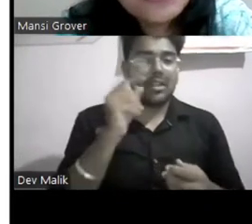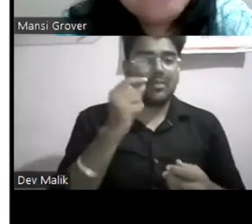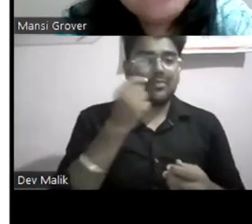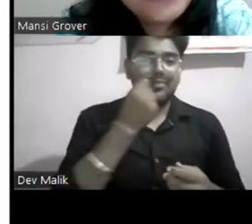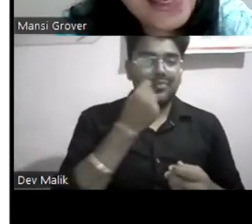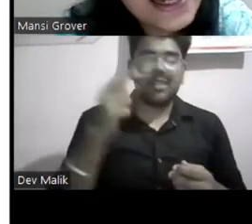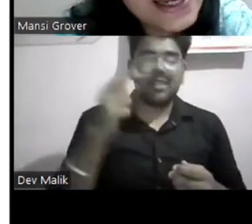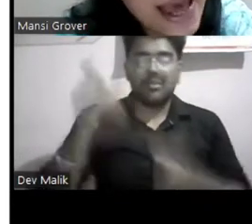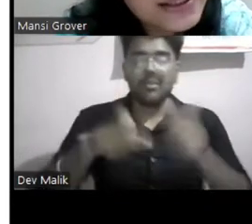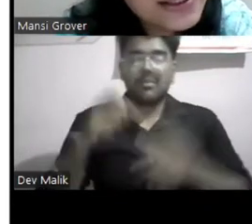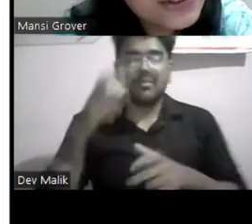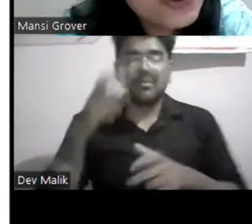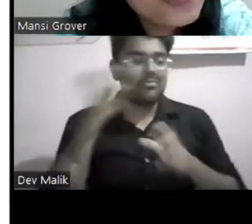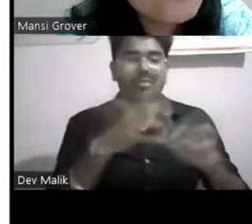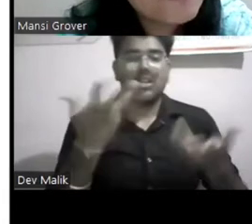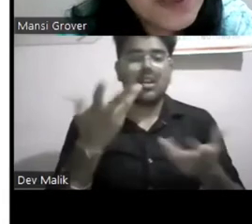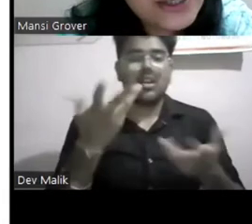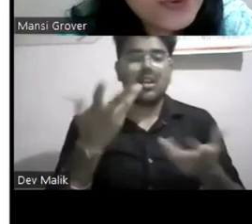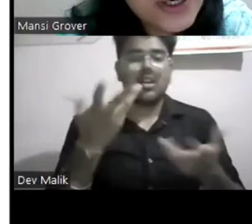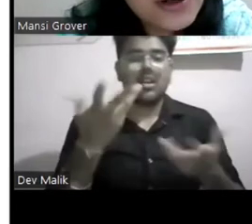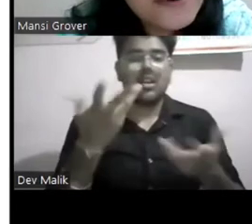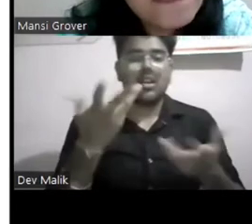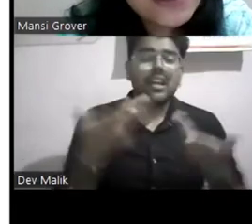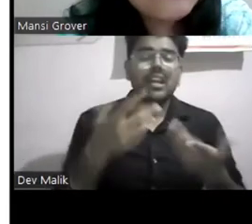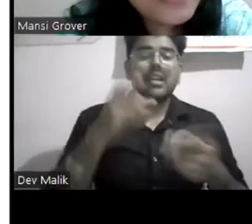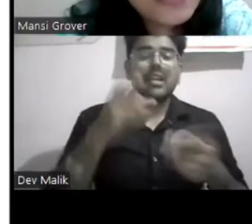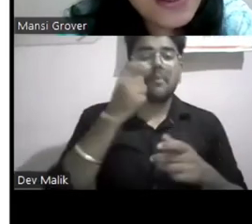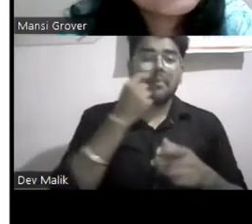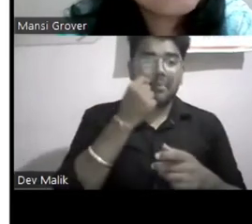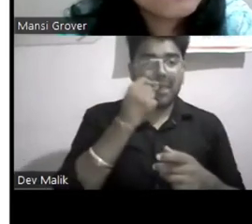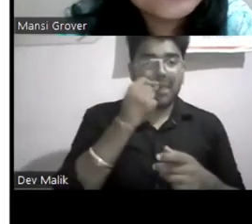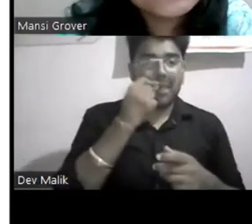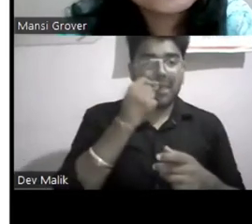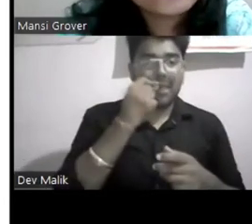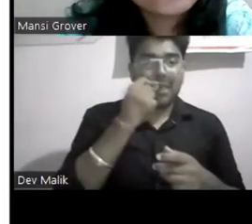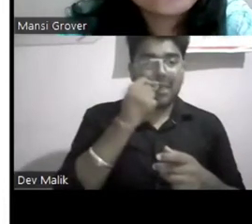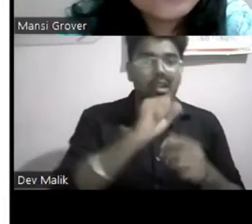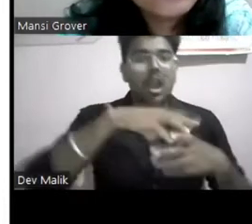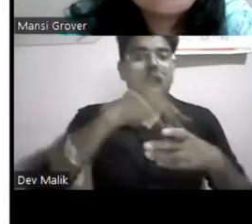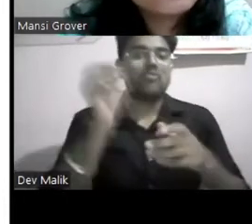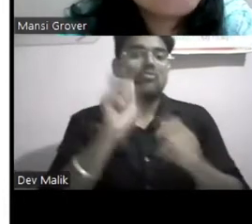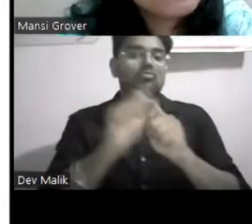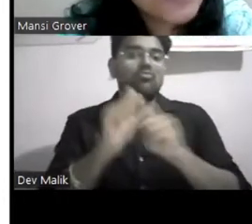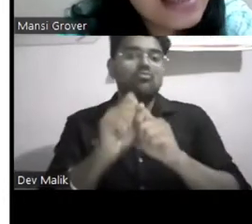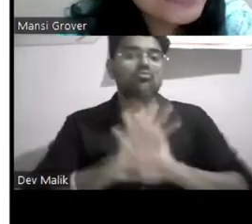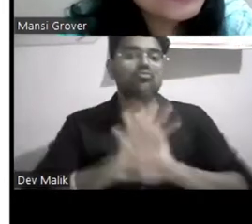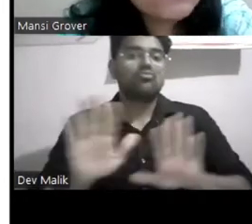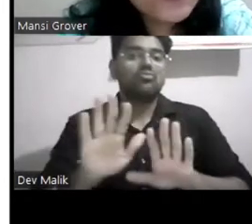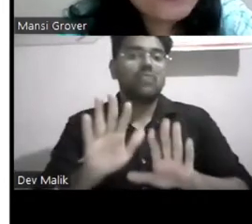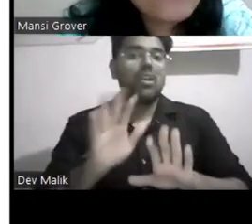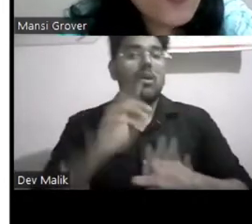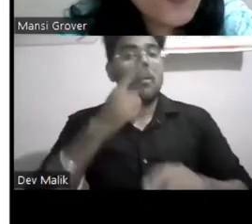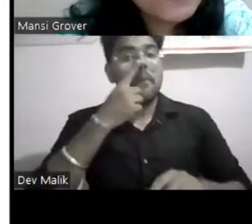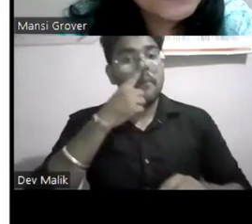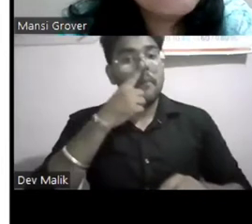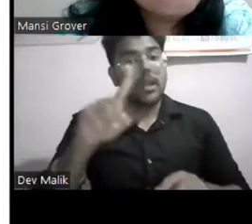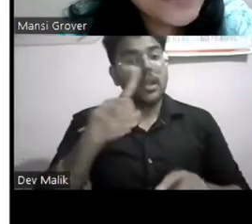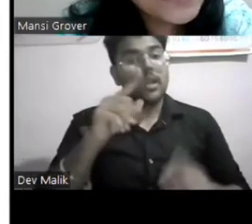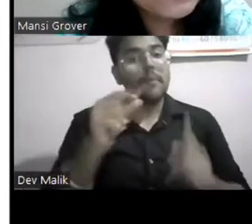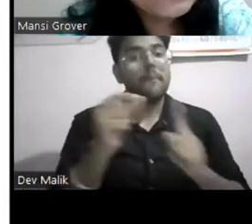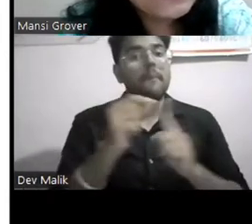outside work and enacted the role of breadwinner, whereas the mother's domain was a private sphere of